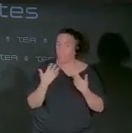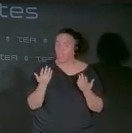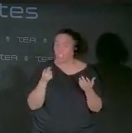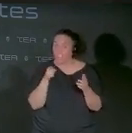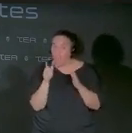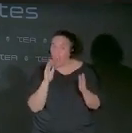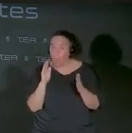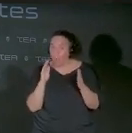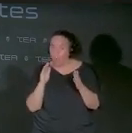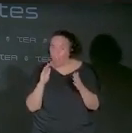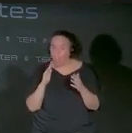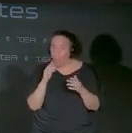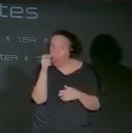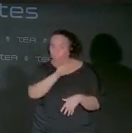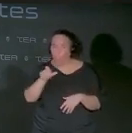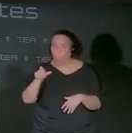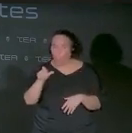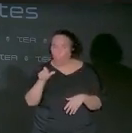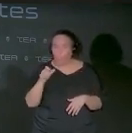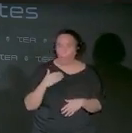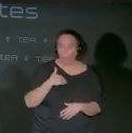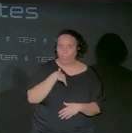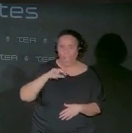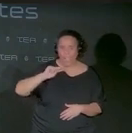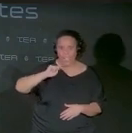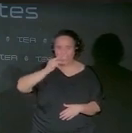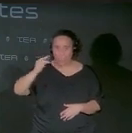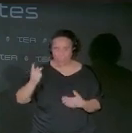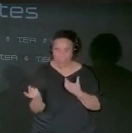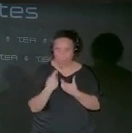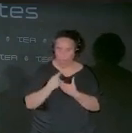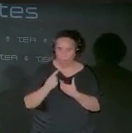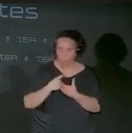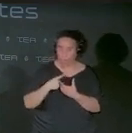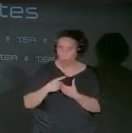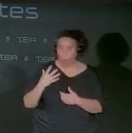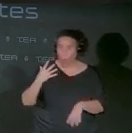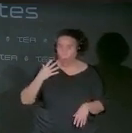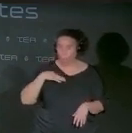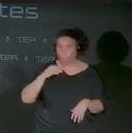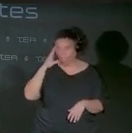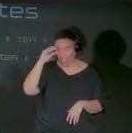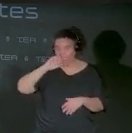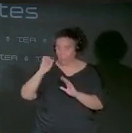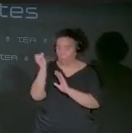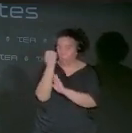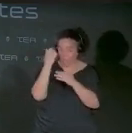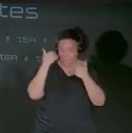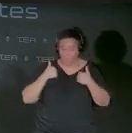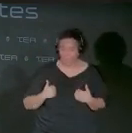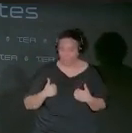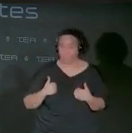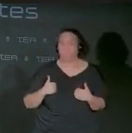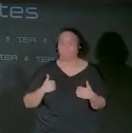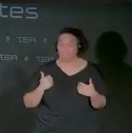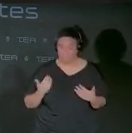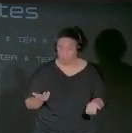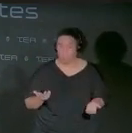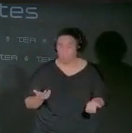decide in advance how we're going to treat them, because as soon as they are as smart as we